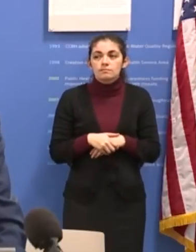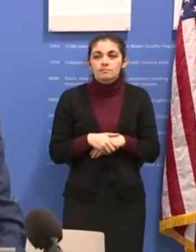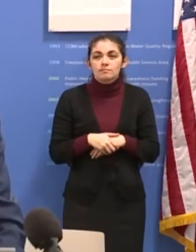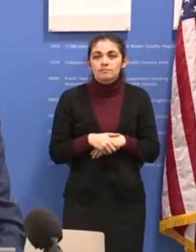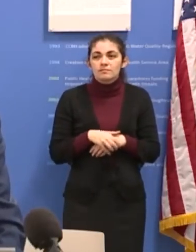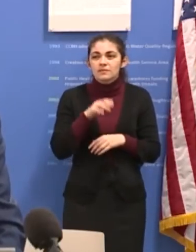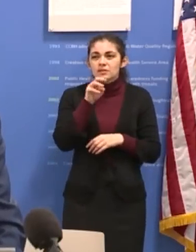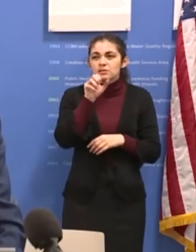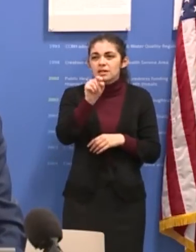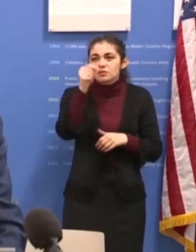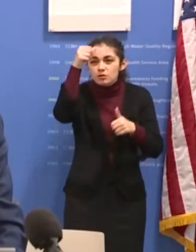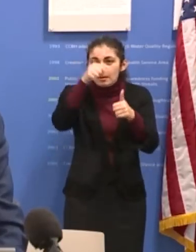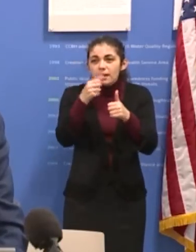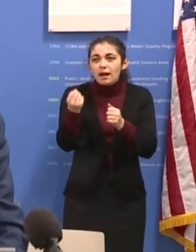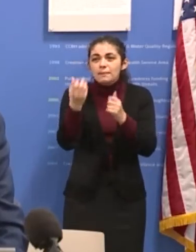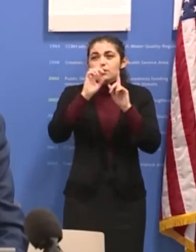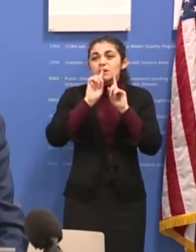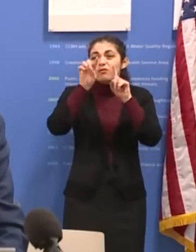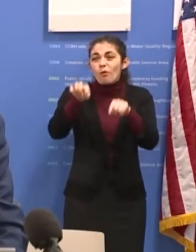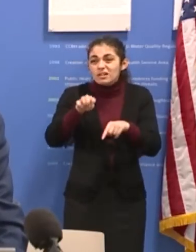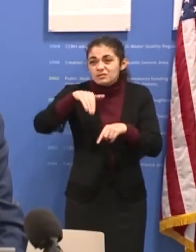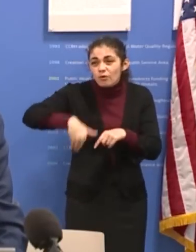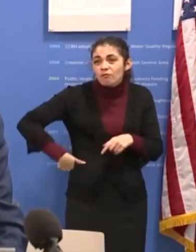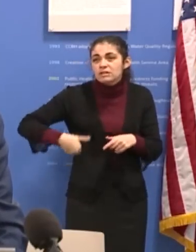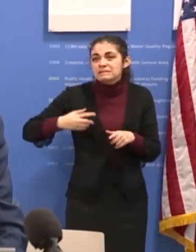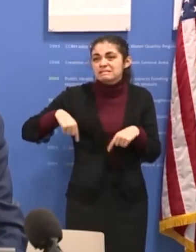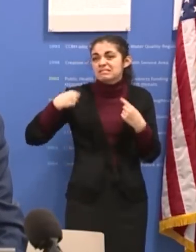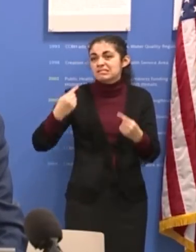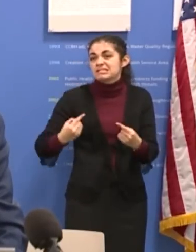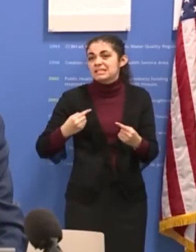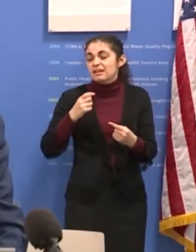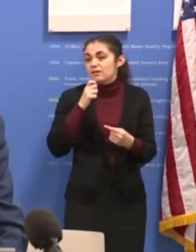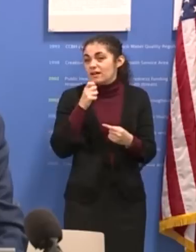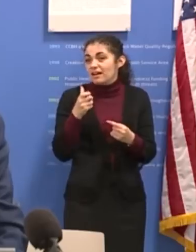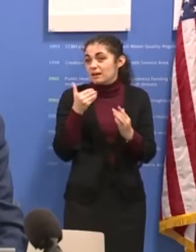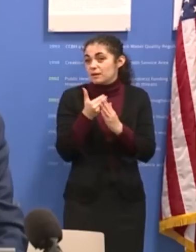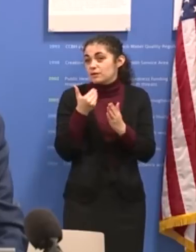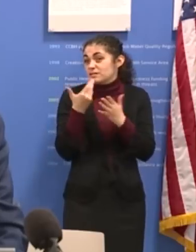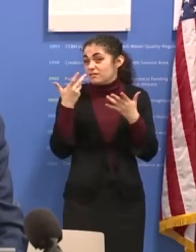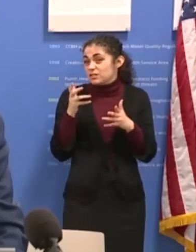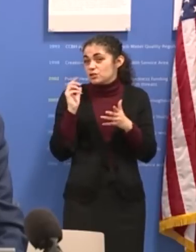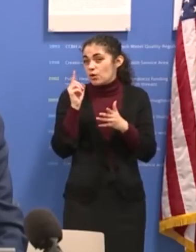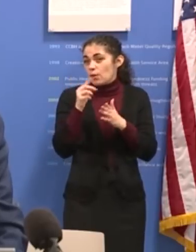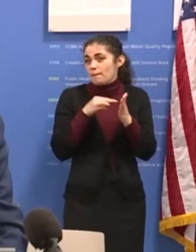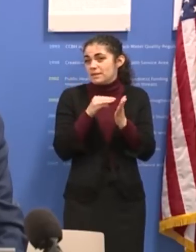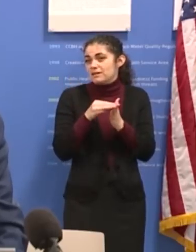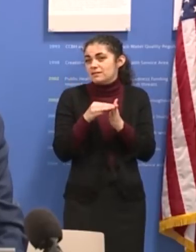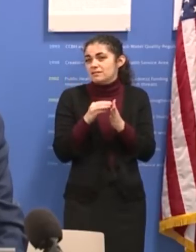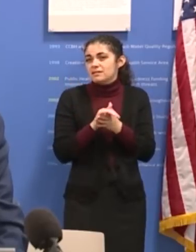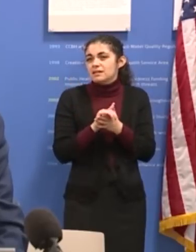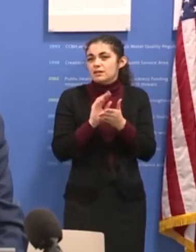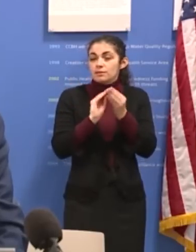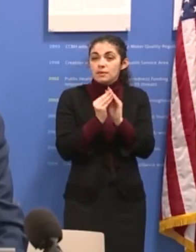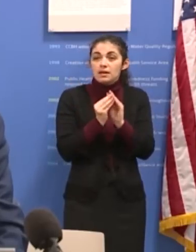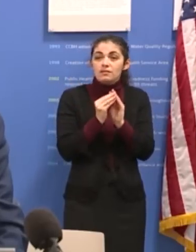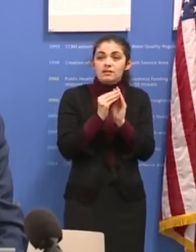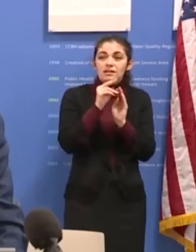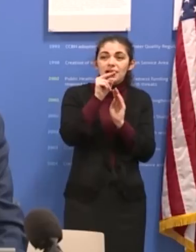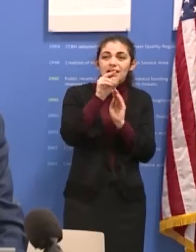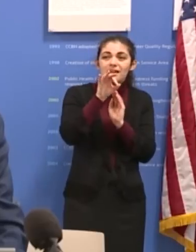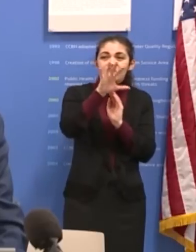Matt, do you recall how many we've ordered already and we haven't gotten close to finishing our $1 million? The big number of the